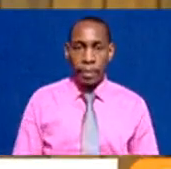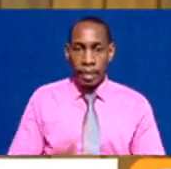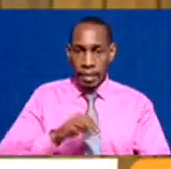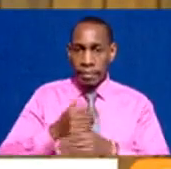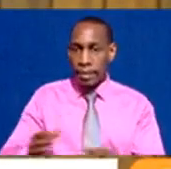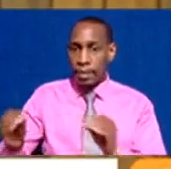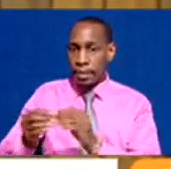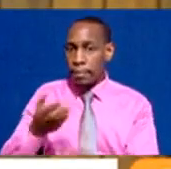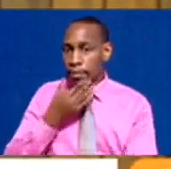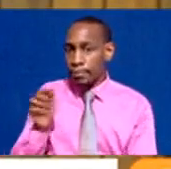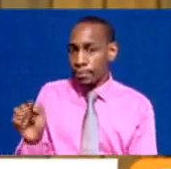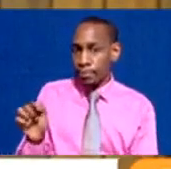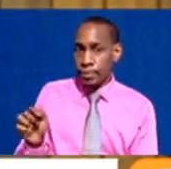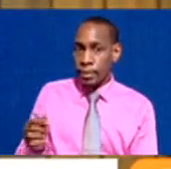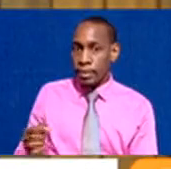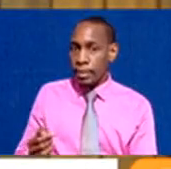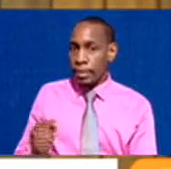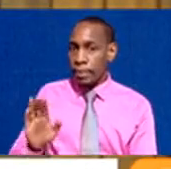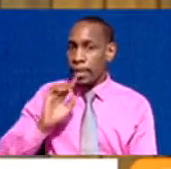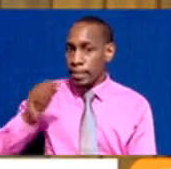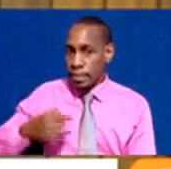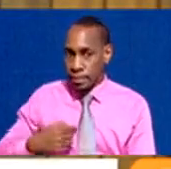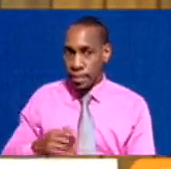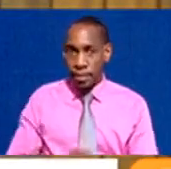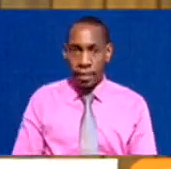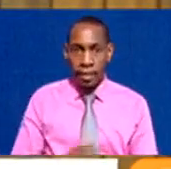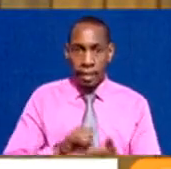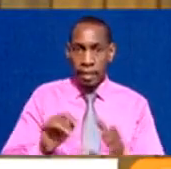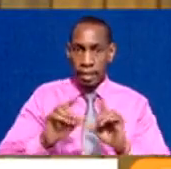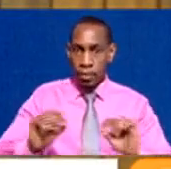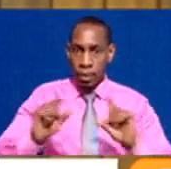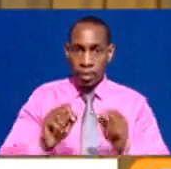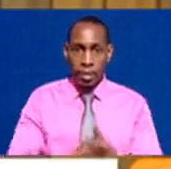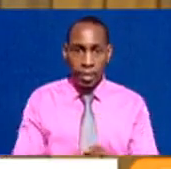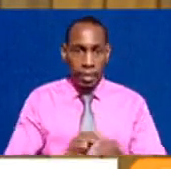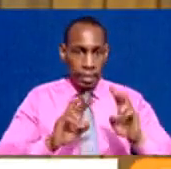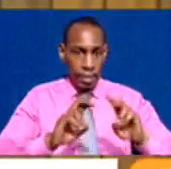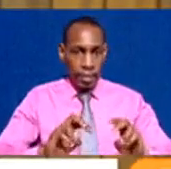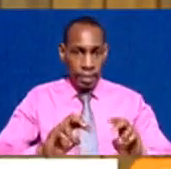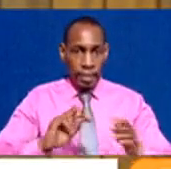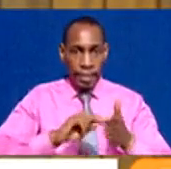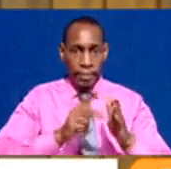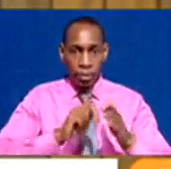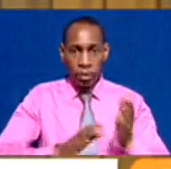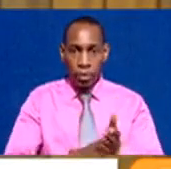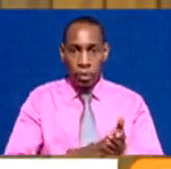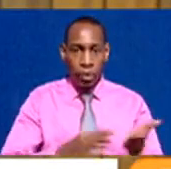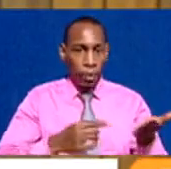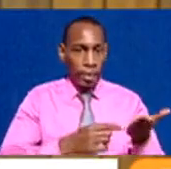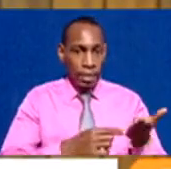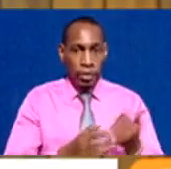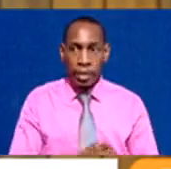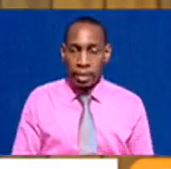him, he told me this word which I had to look for the meaning in the dictionary again and